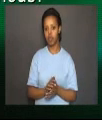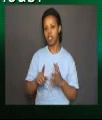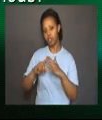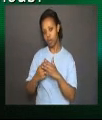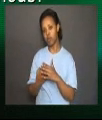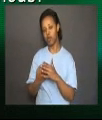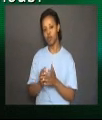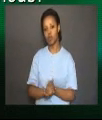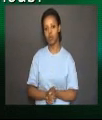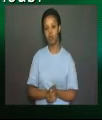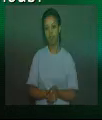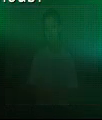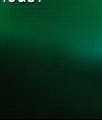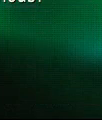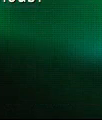Begin.